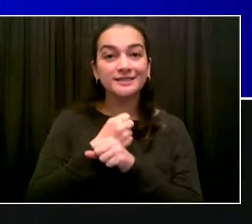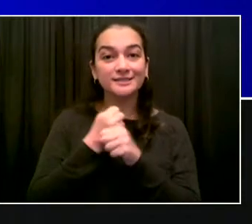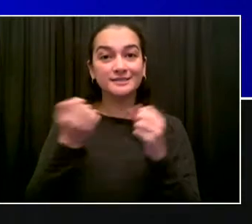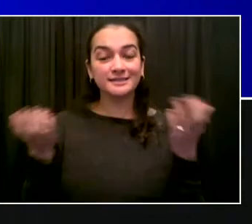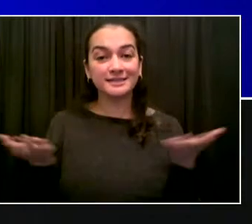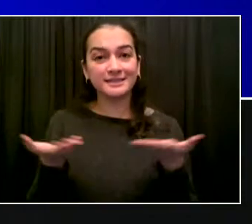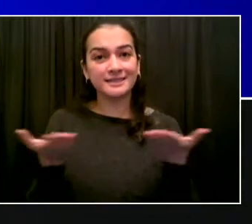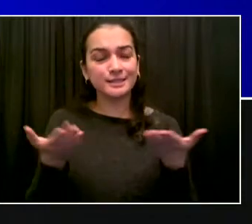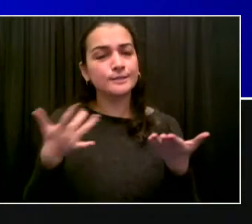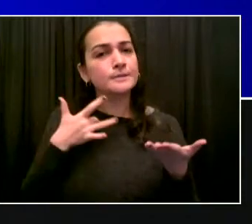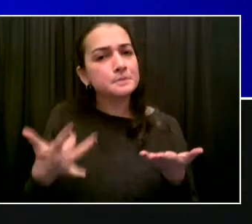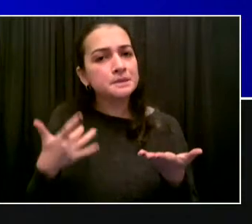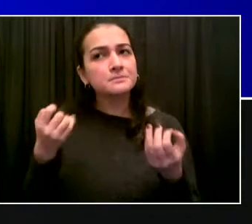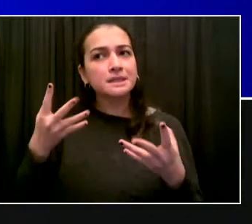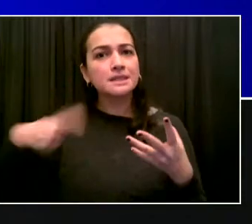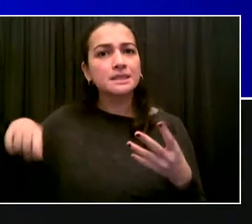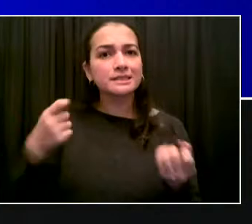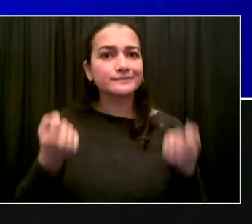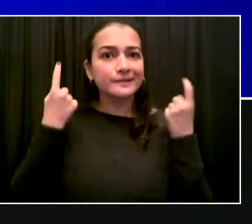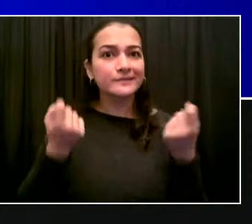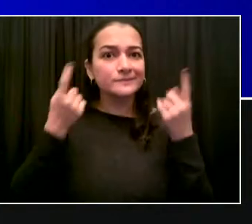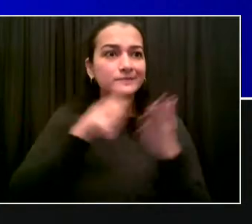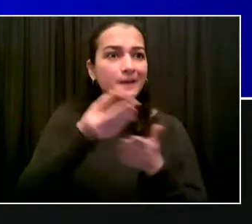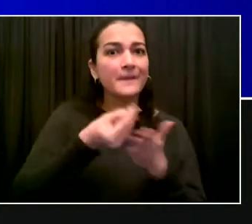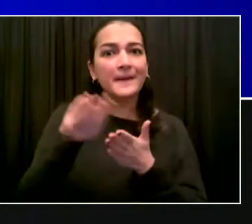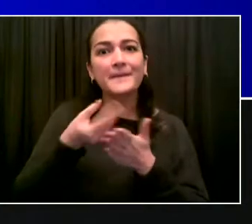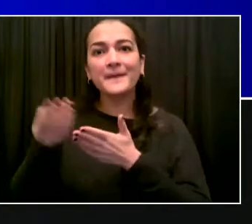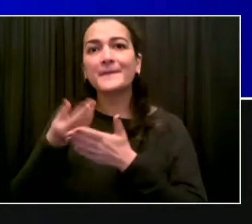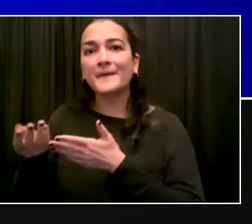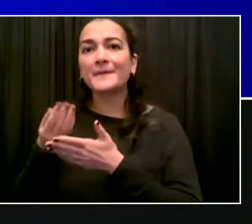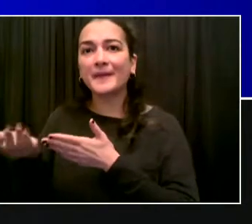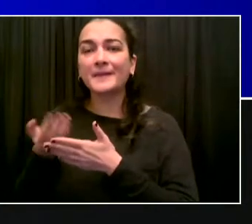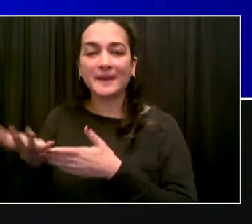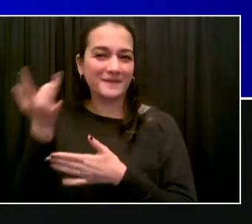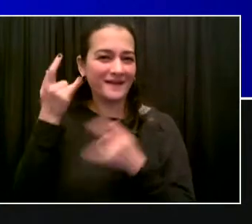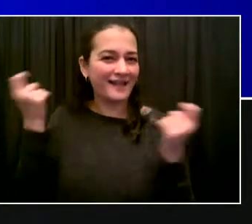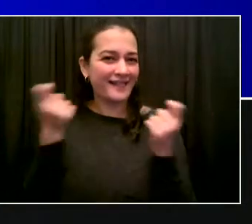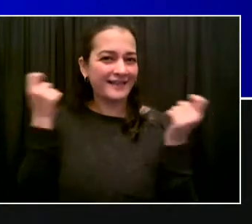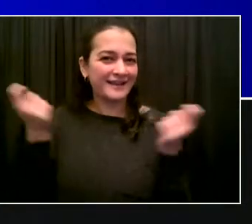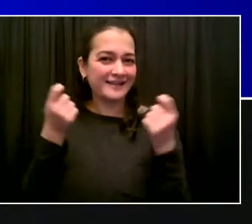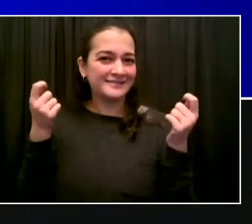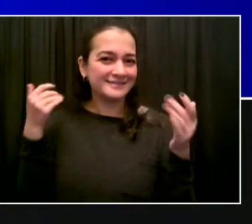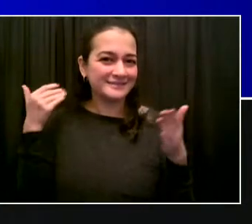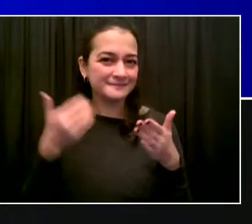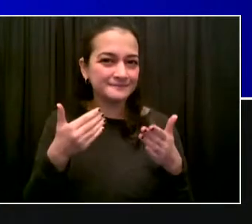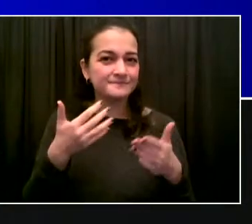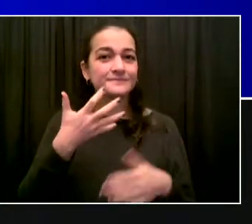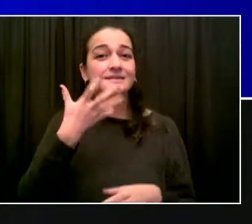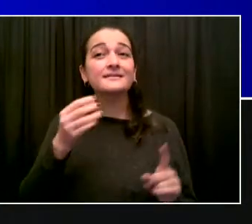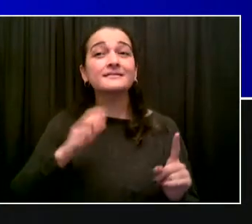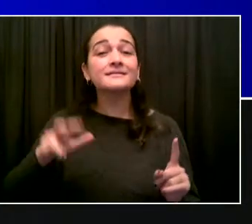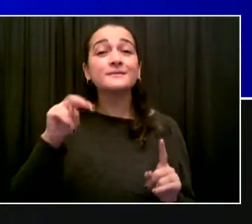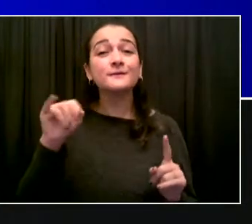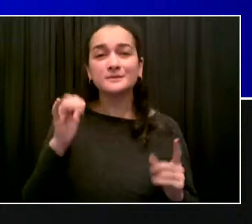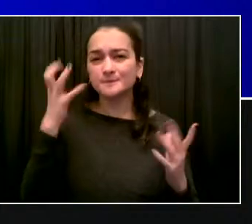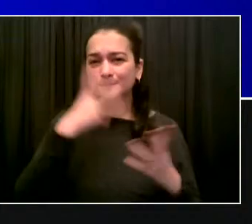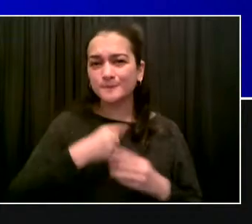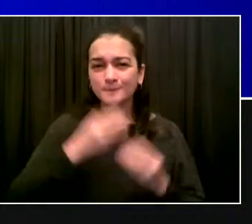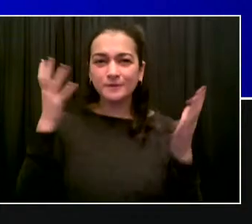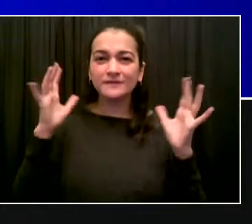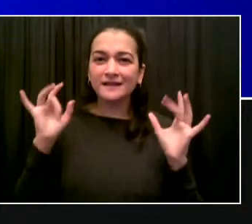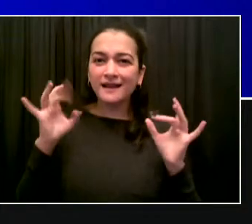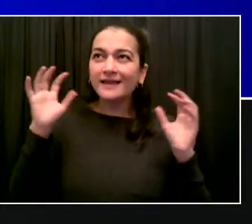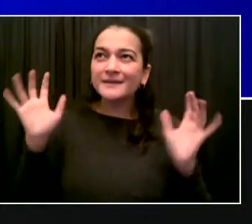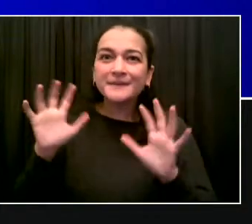magical time of the year is between Thanksgiving and New Year's. And everything's happening. The dining is there, the Broadway's